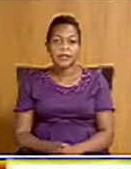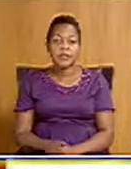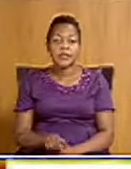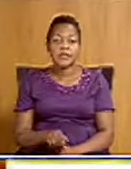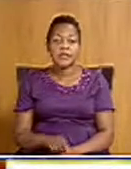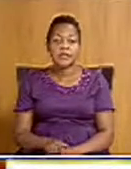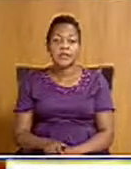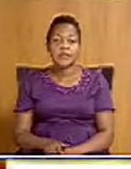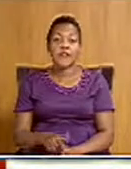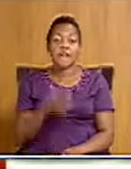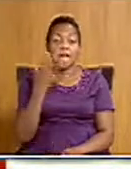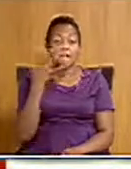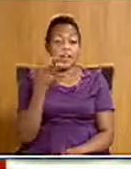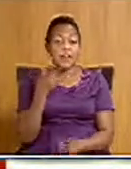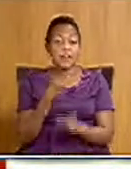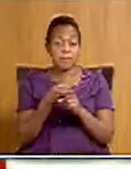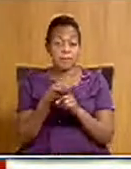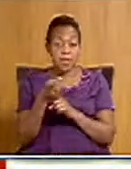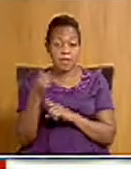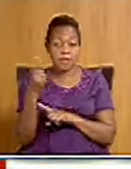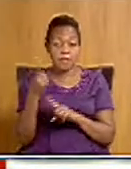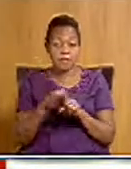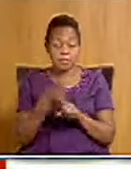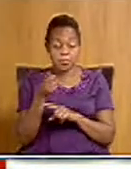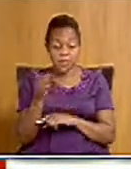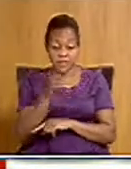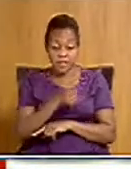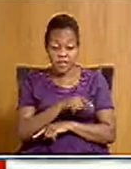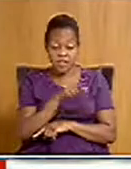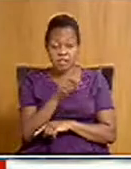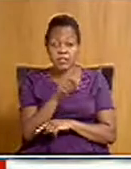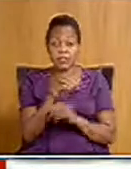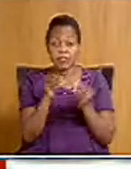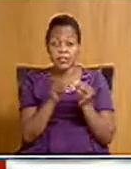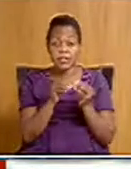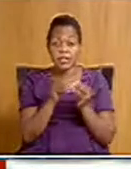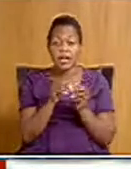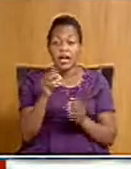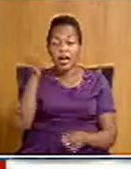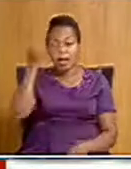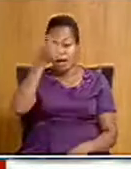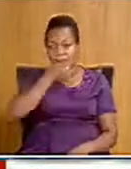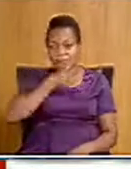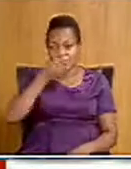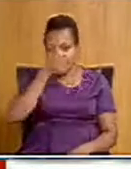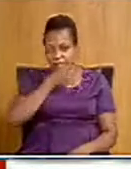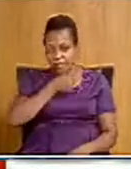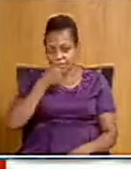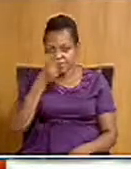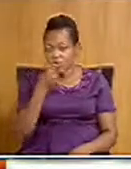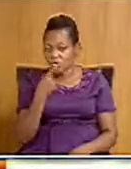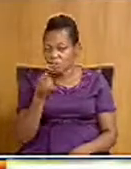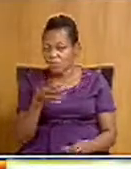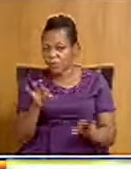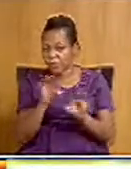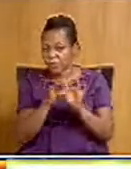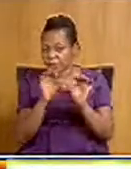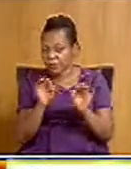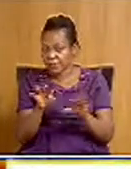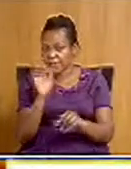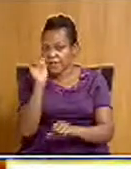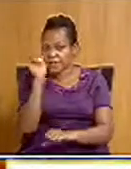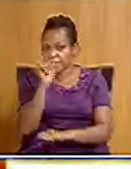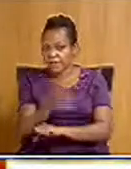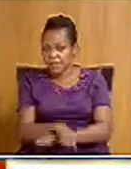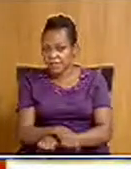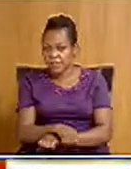Exactly 5 months from the date of that meeting, the Africans who did not matter defeated